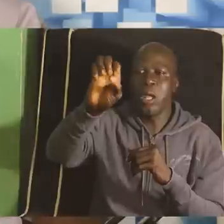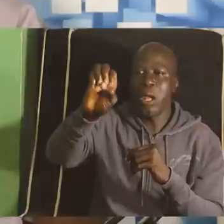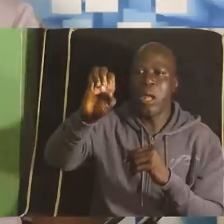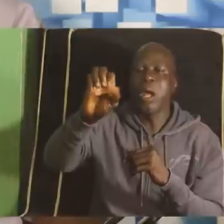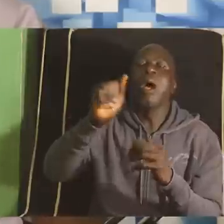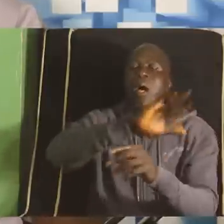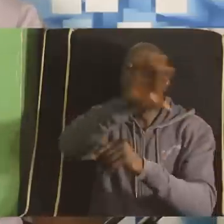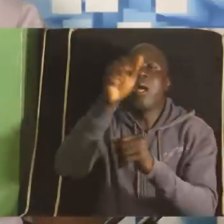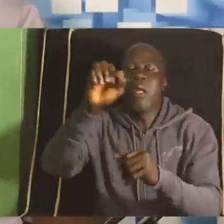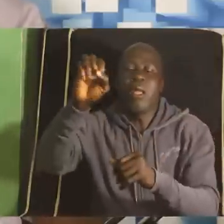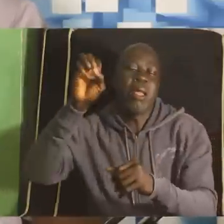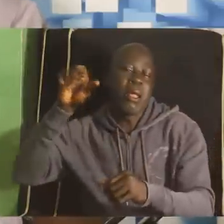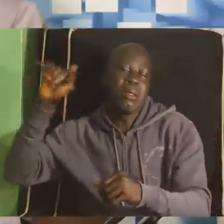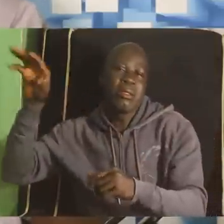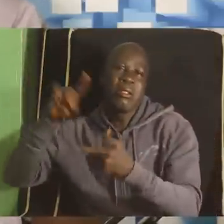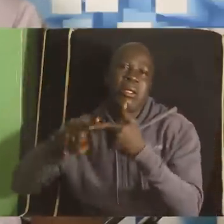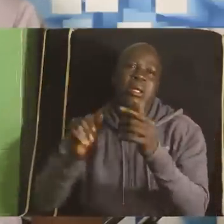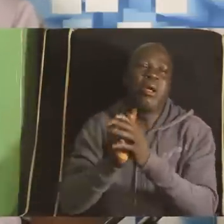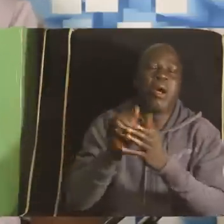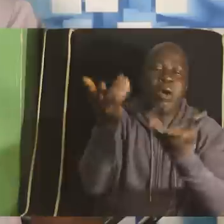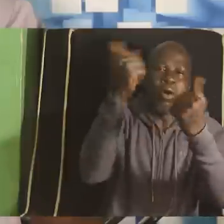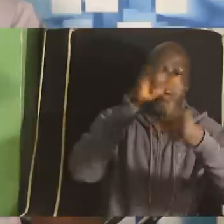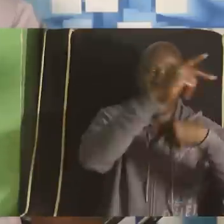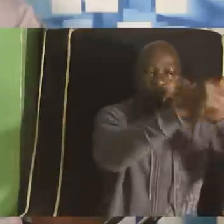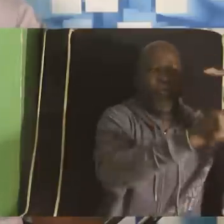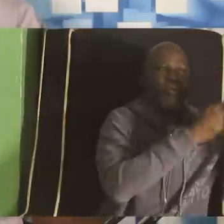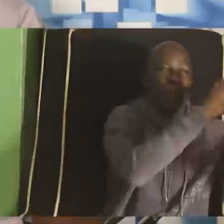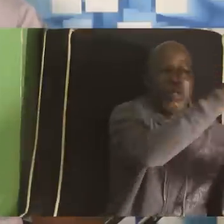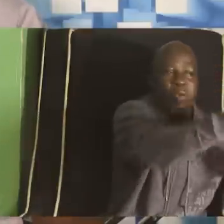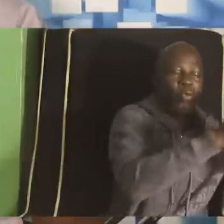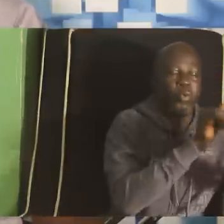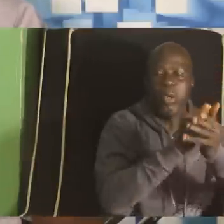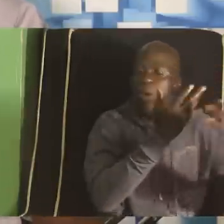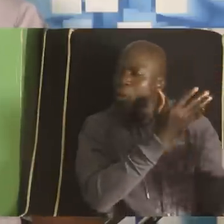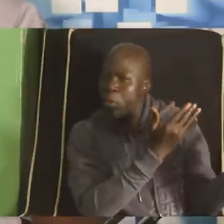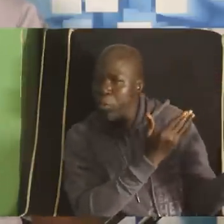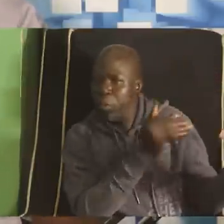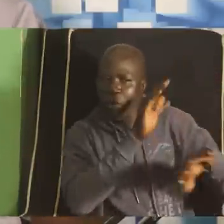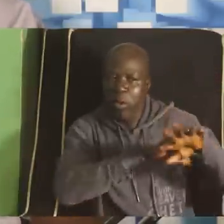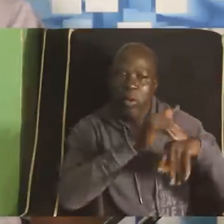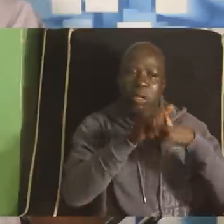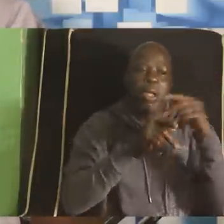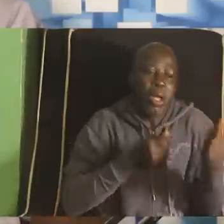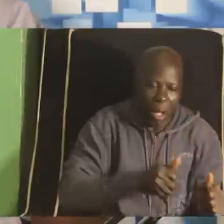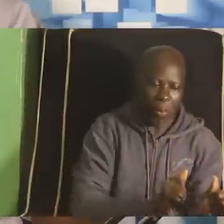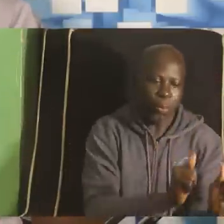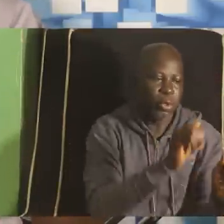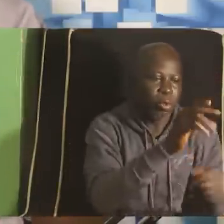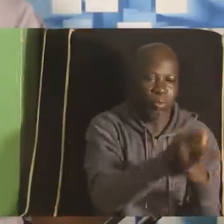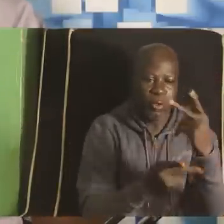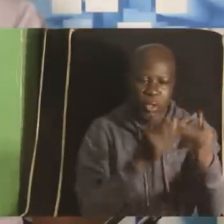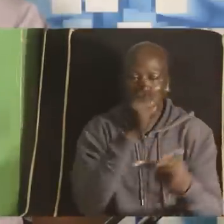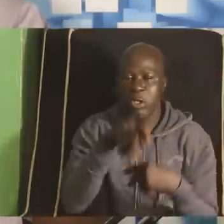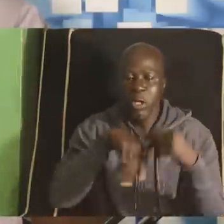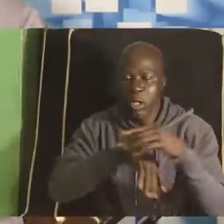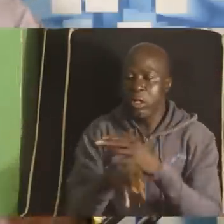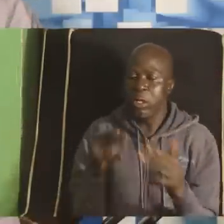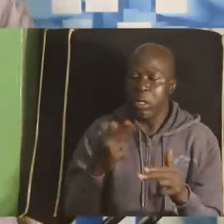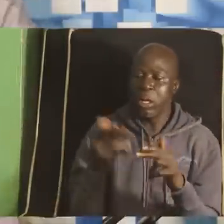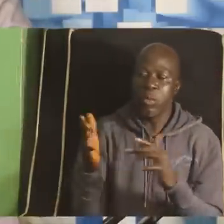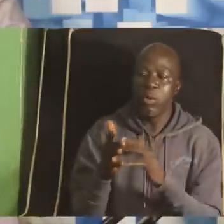are expecting you there. They are expecting you there. I'll be expecting the Gaza Fragata. I know